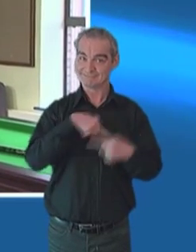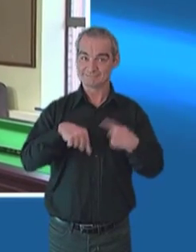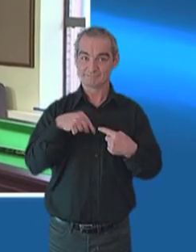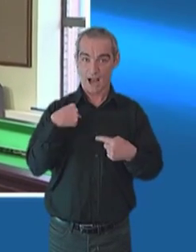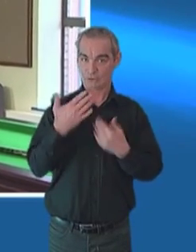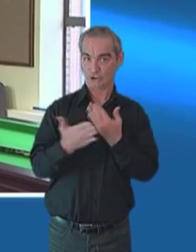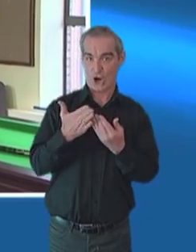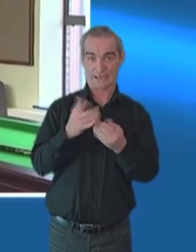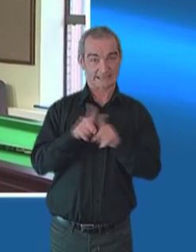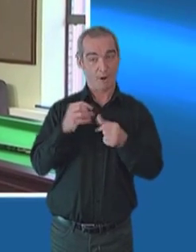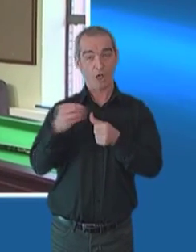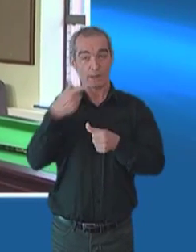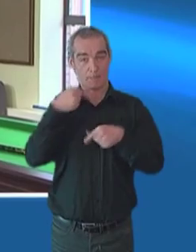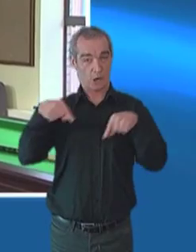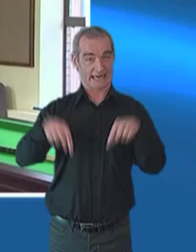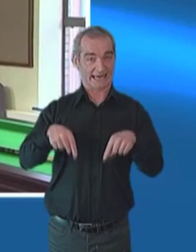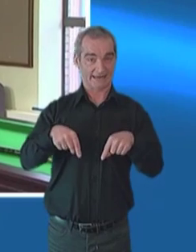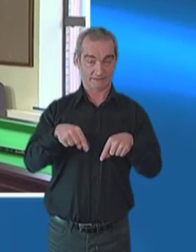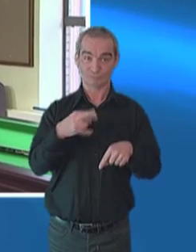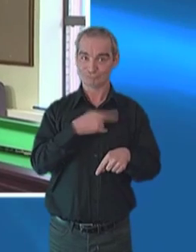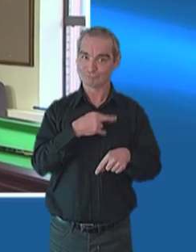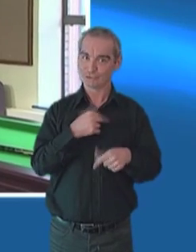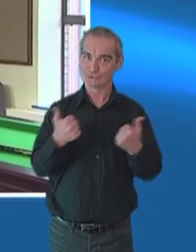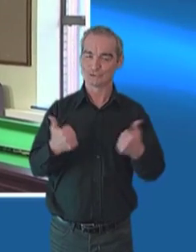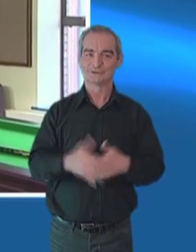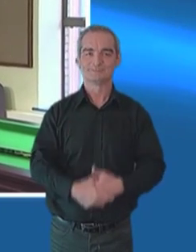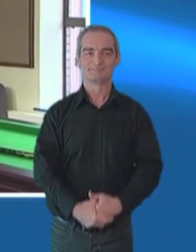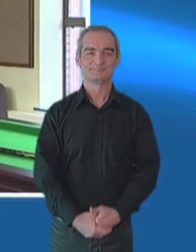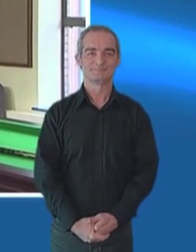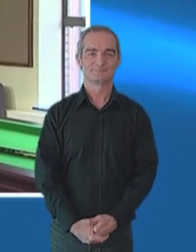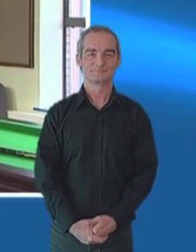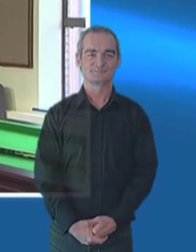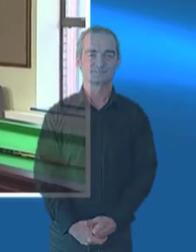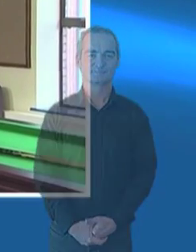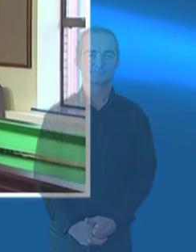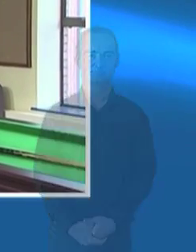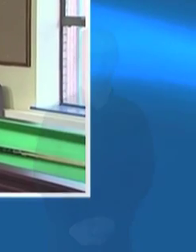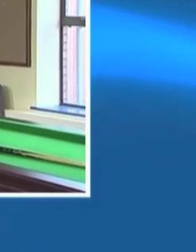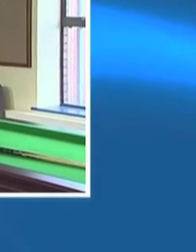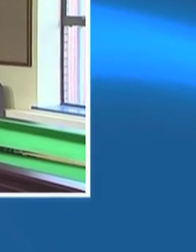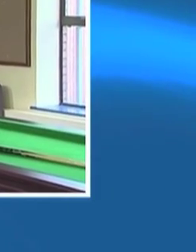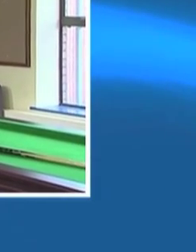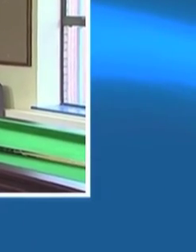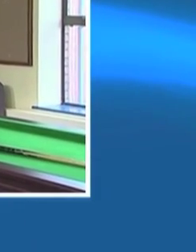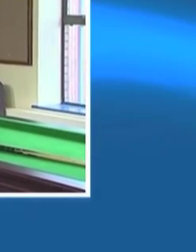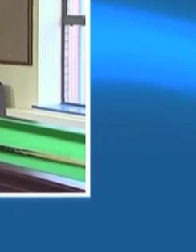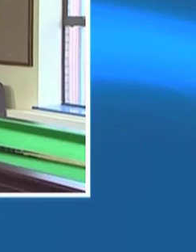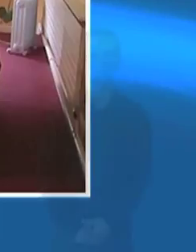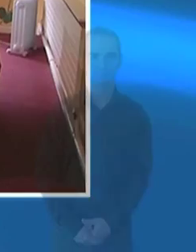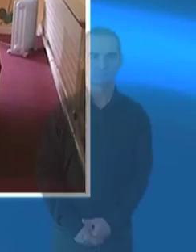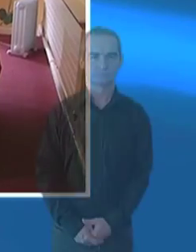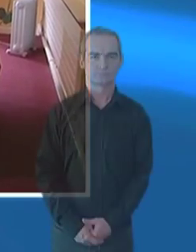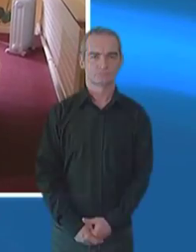and we came out of 6th place out of 17. It was a good experience. I was the youngest on the team, and the other boy here. It was really good,